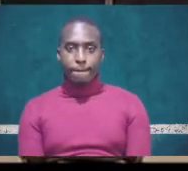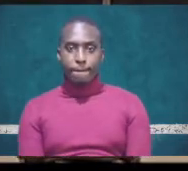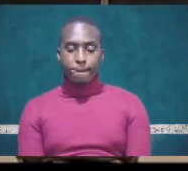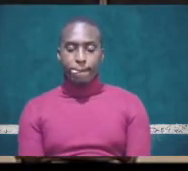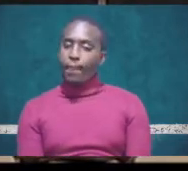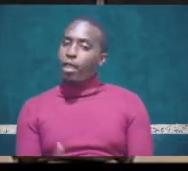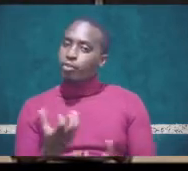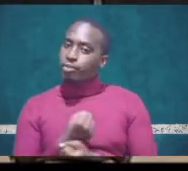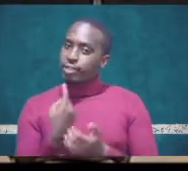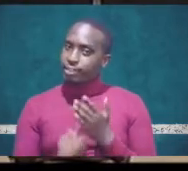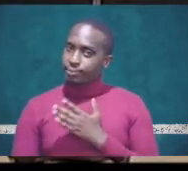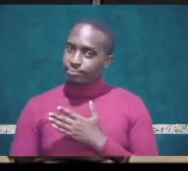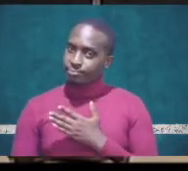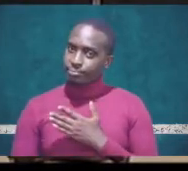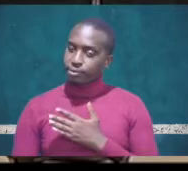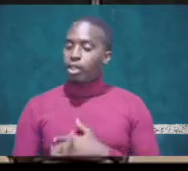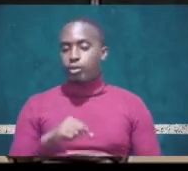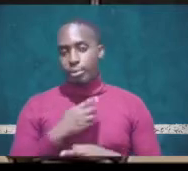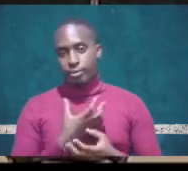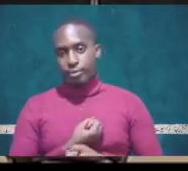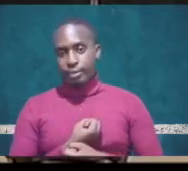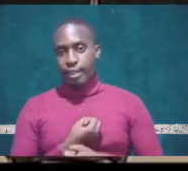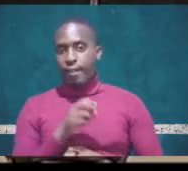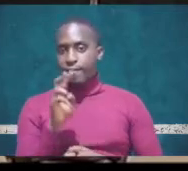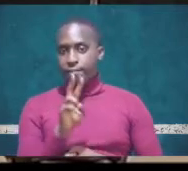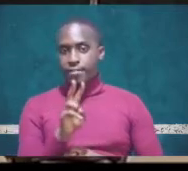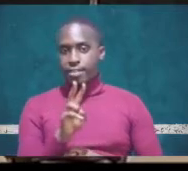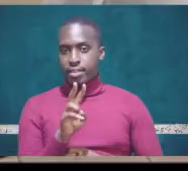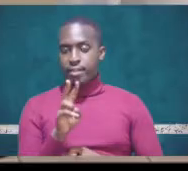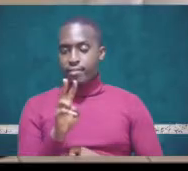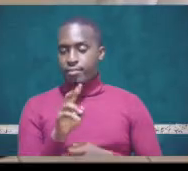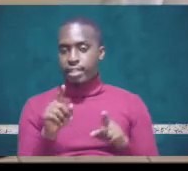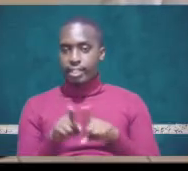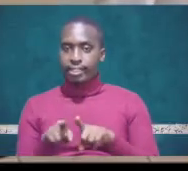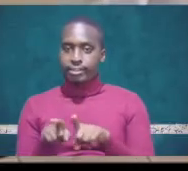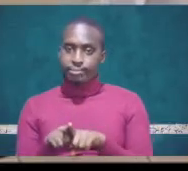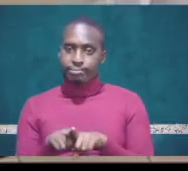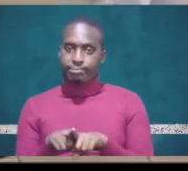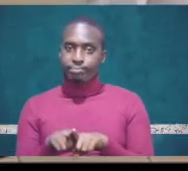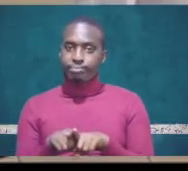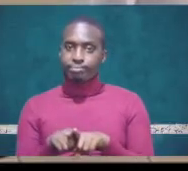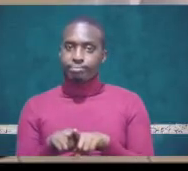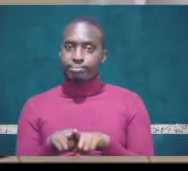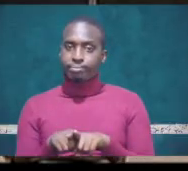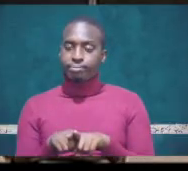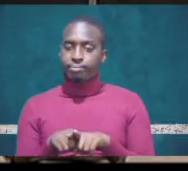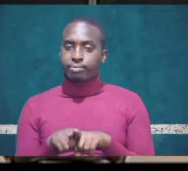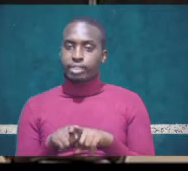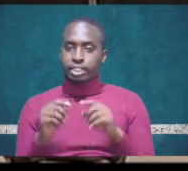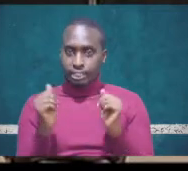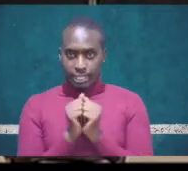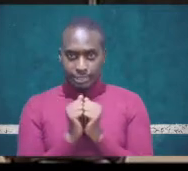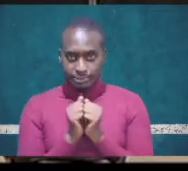what do we have? We have a V there. So this V equals to, potential difference is equal to